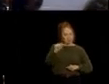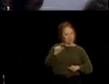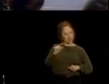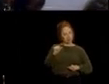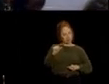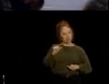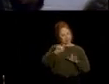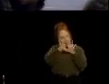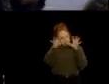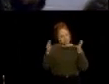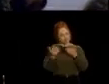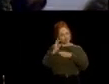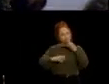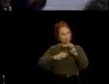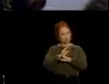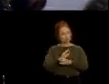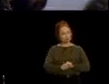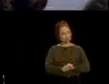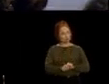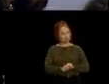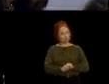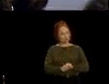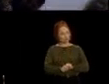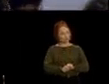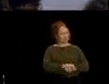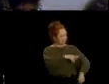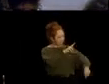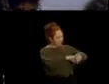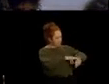you. Yeah, of course. Nice to meet you.